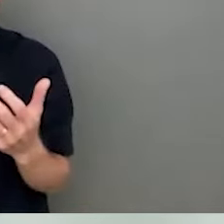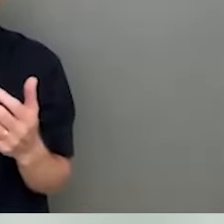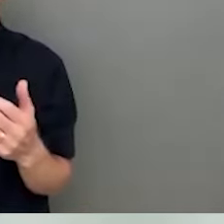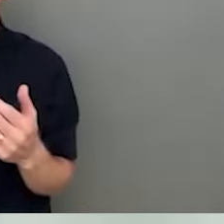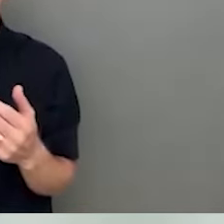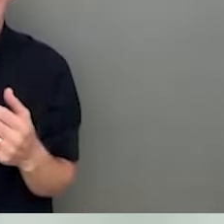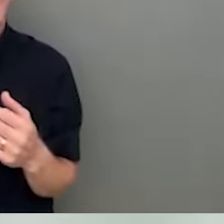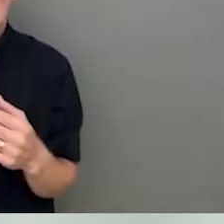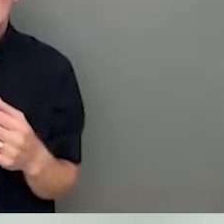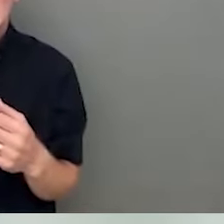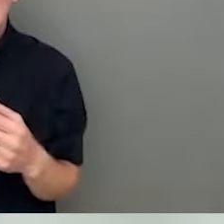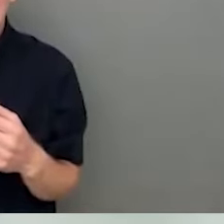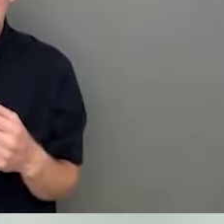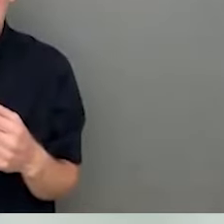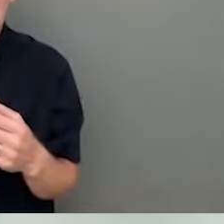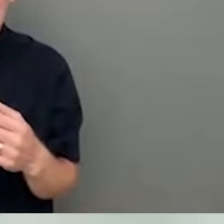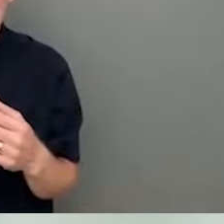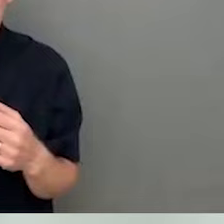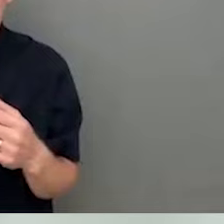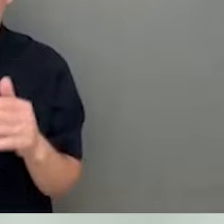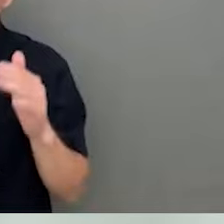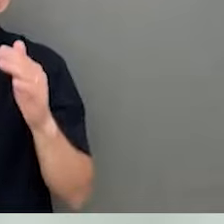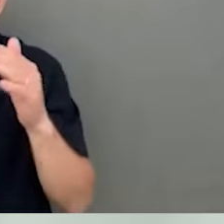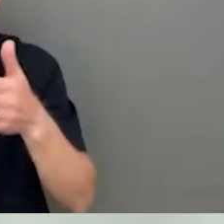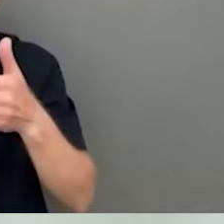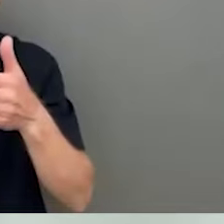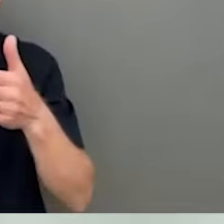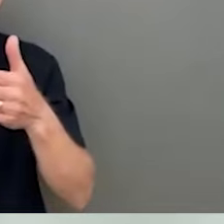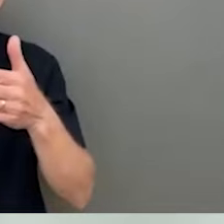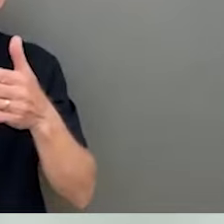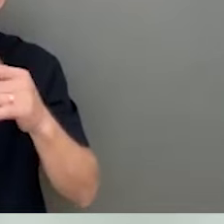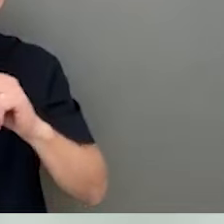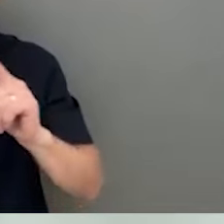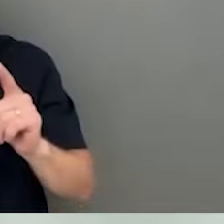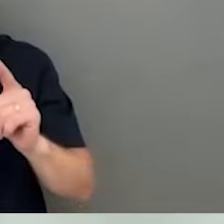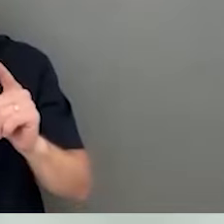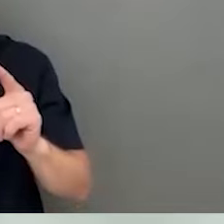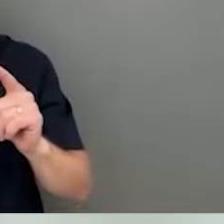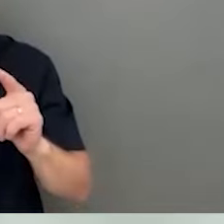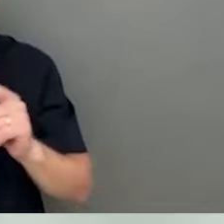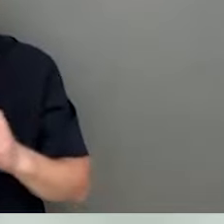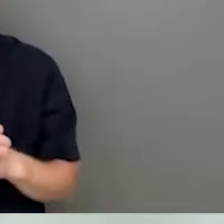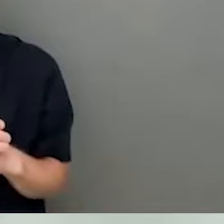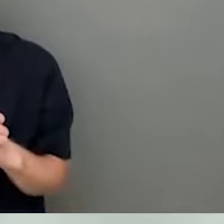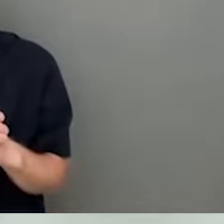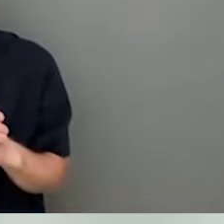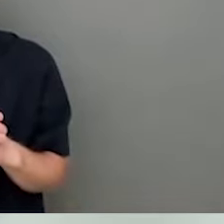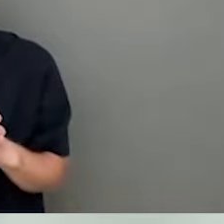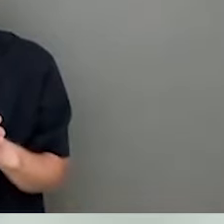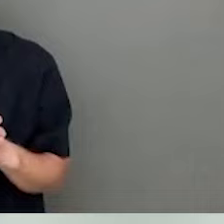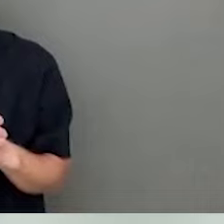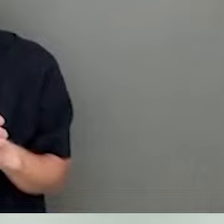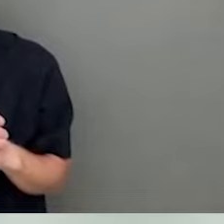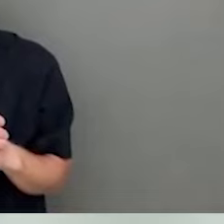where businesses are fined if they don't meet the employment quota. And Thailand is another good example of this. The fund is